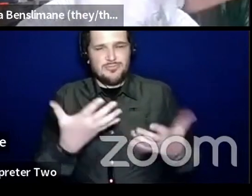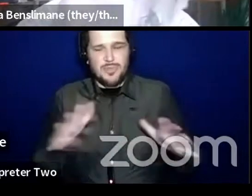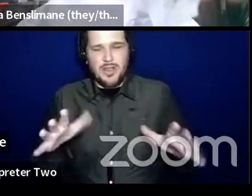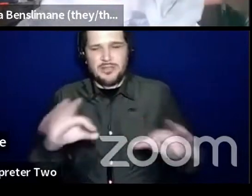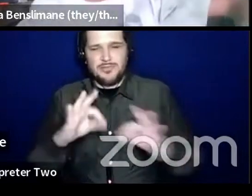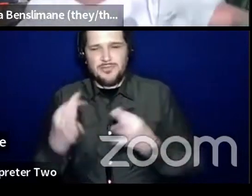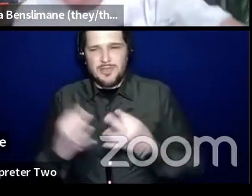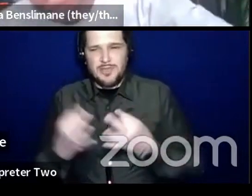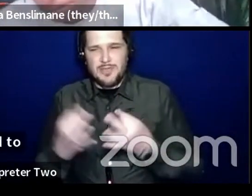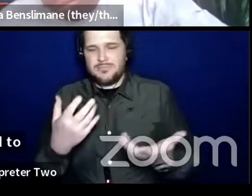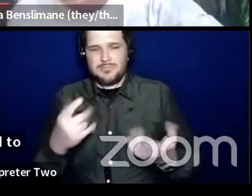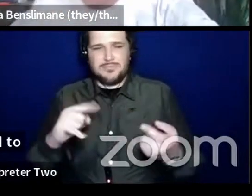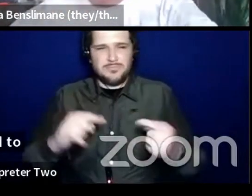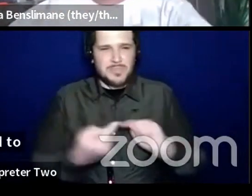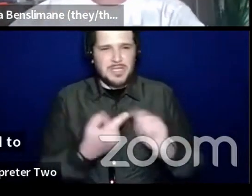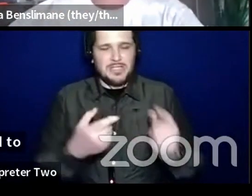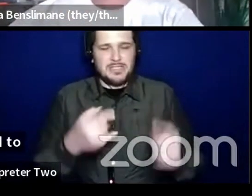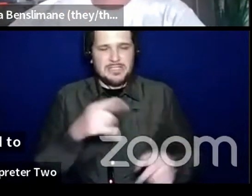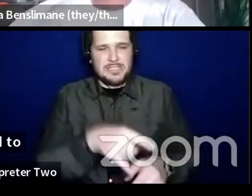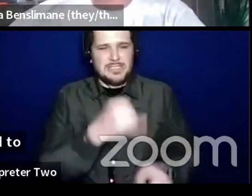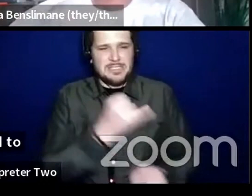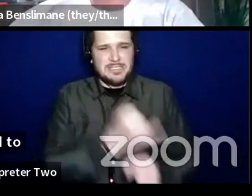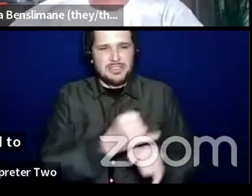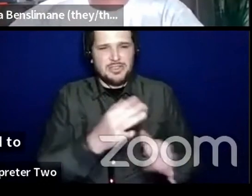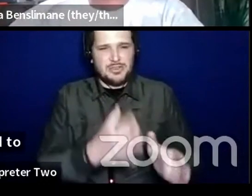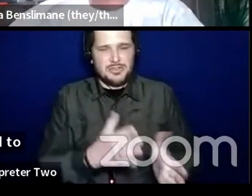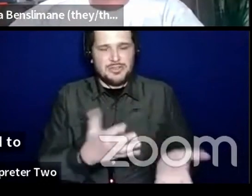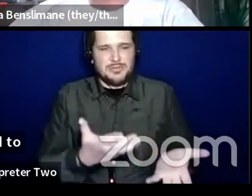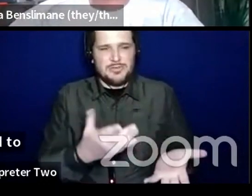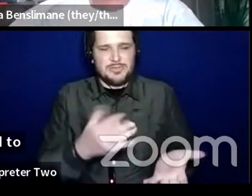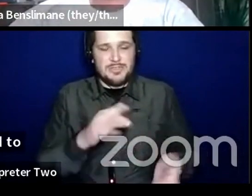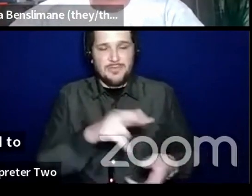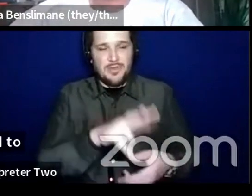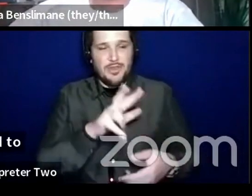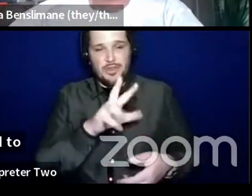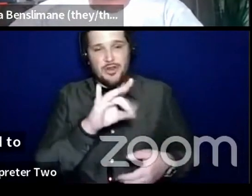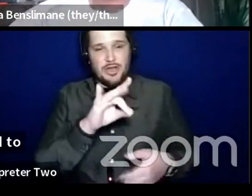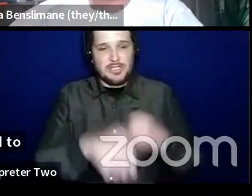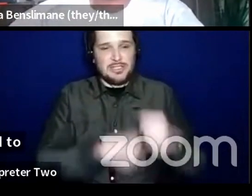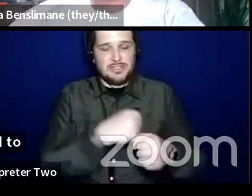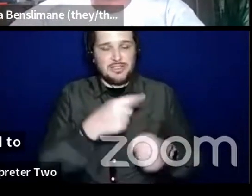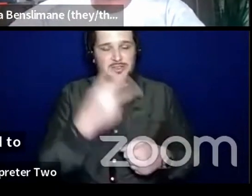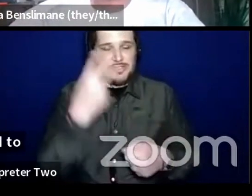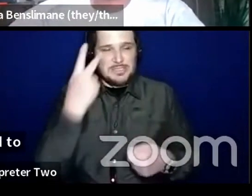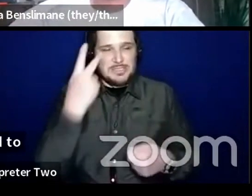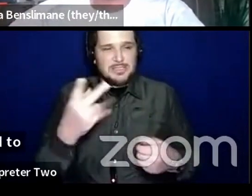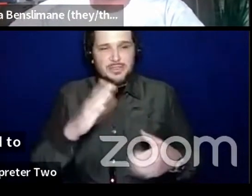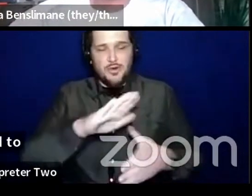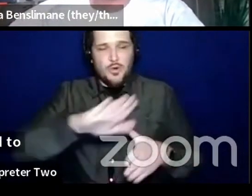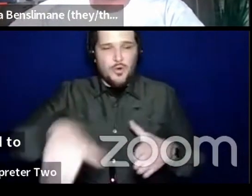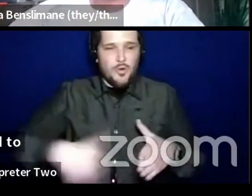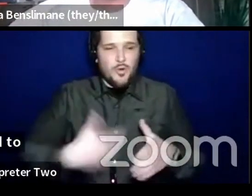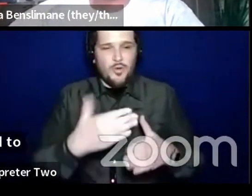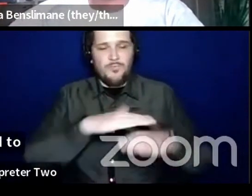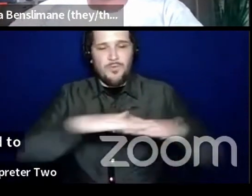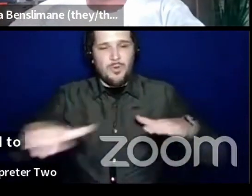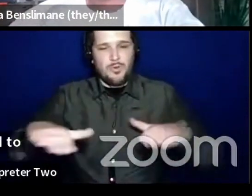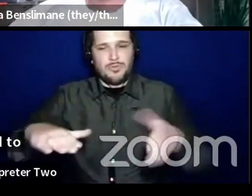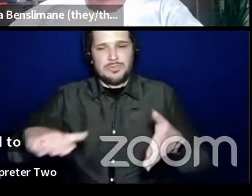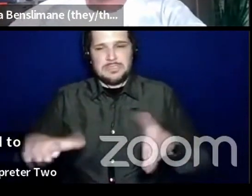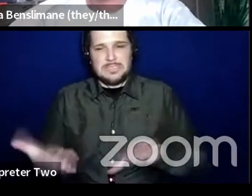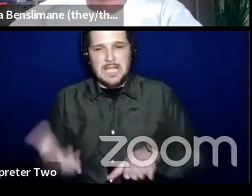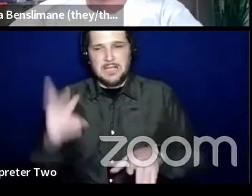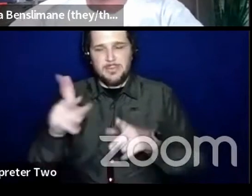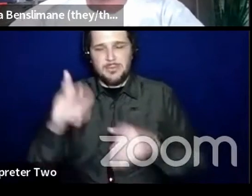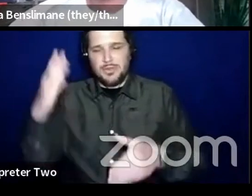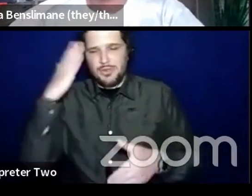in institutions for a long time. So if you're there for 30 years, you're seeing your entire floor die, your entire institution